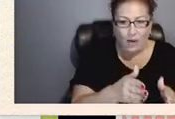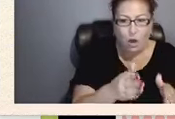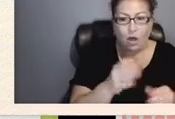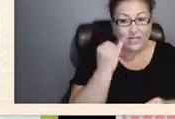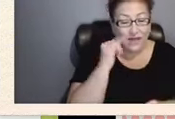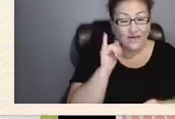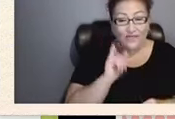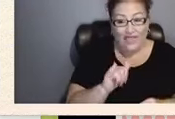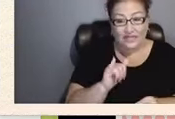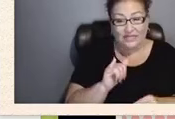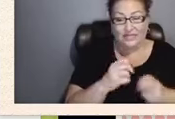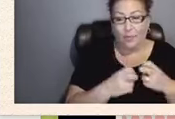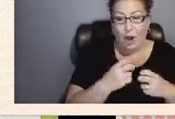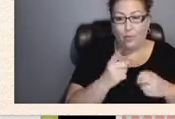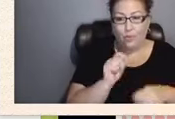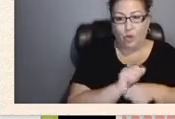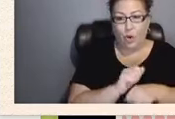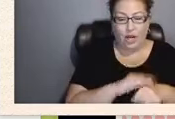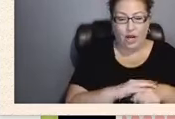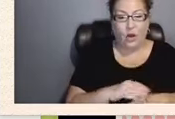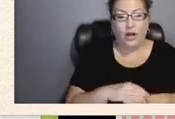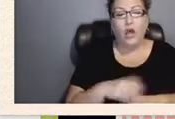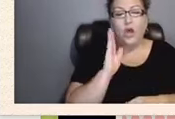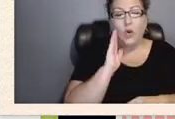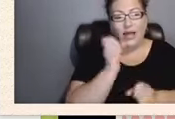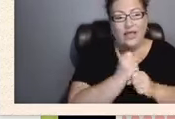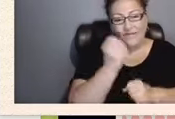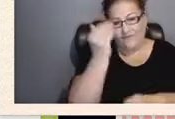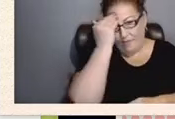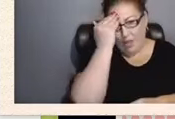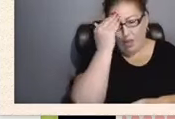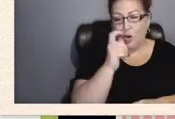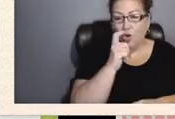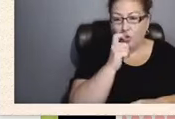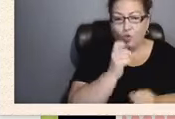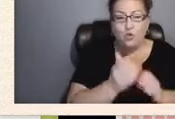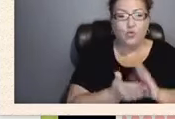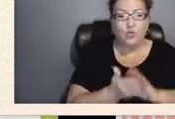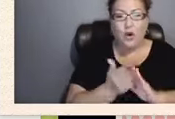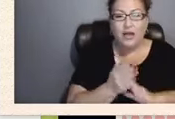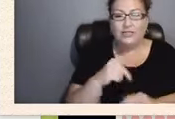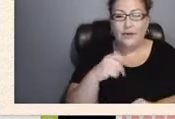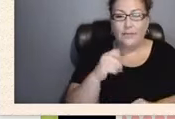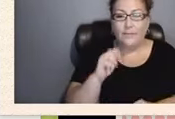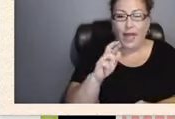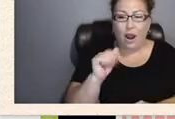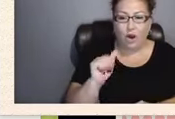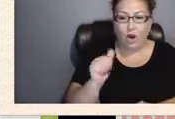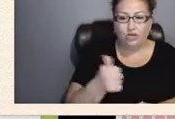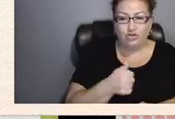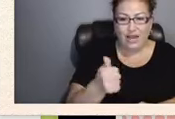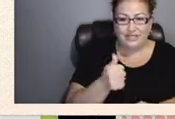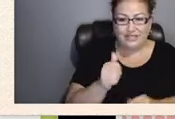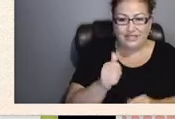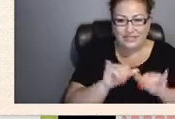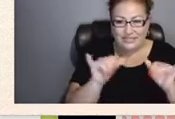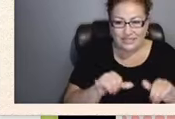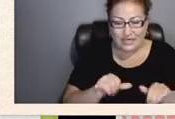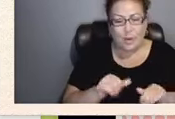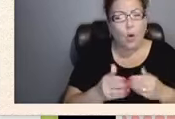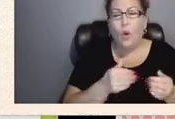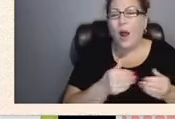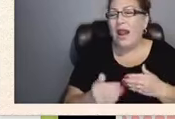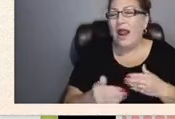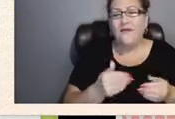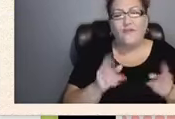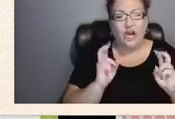on. You're going to get familiar with who runs your paratransit system. Whatever issue that you're dealing